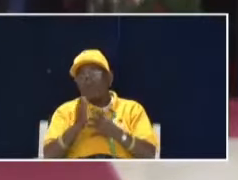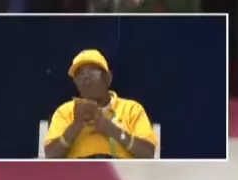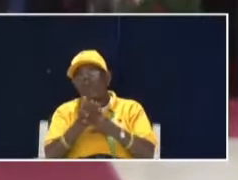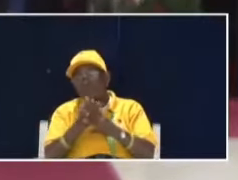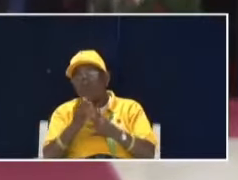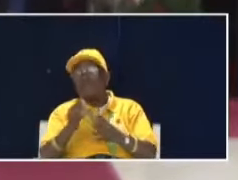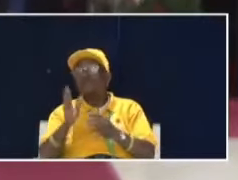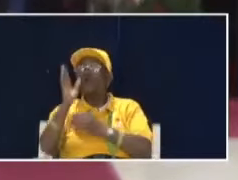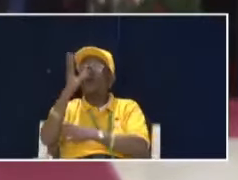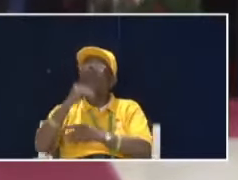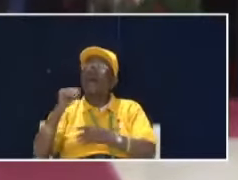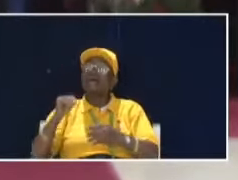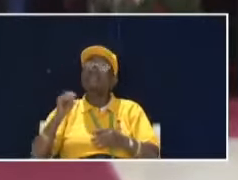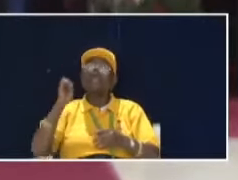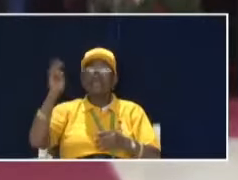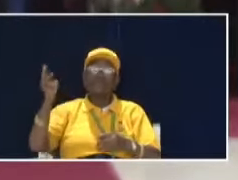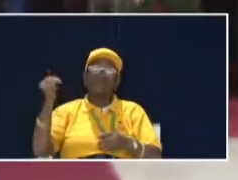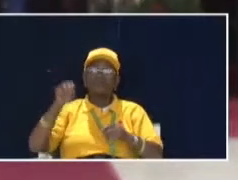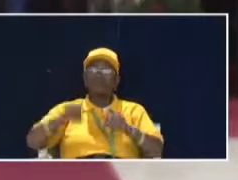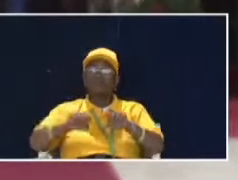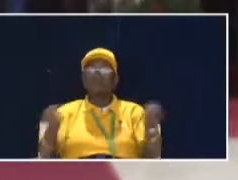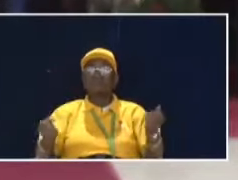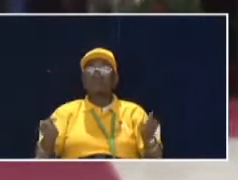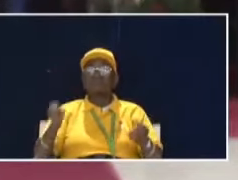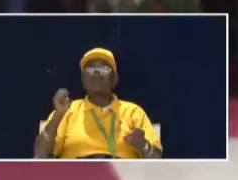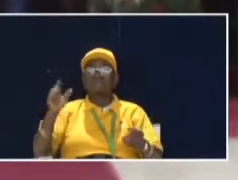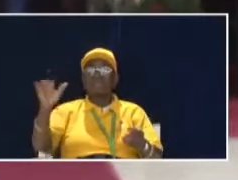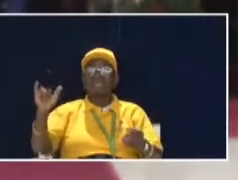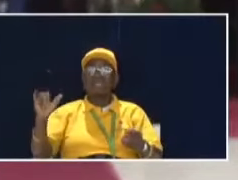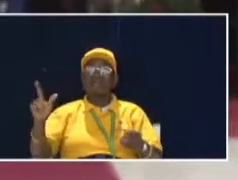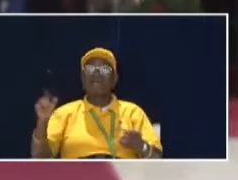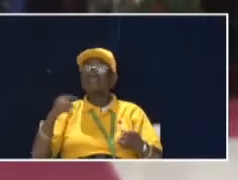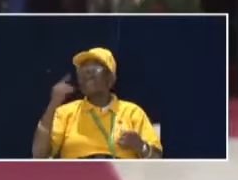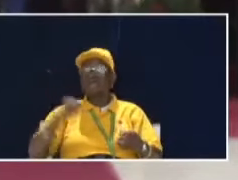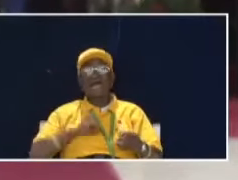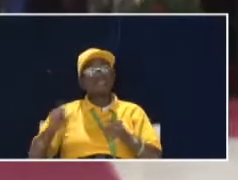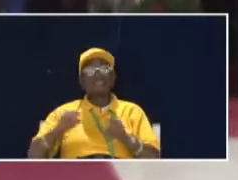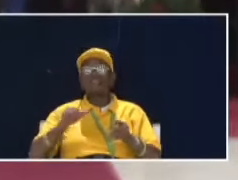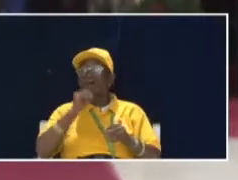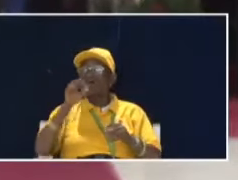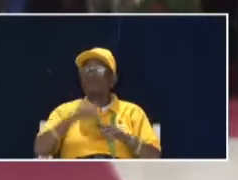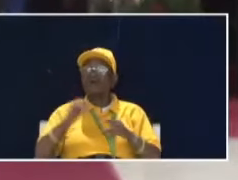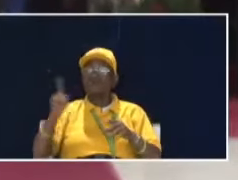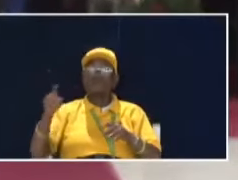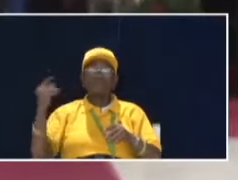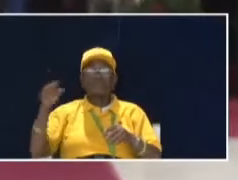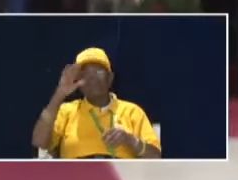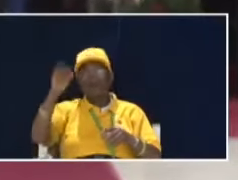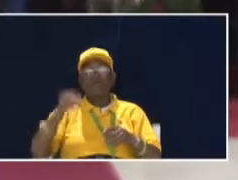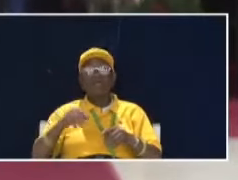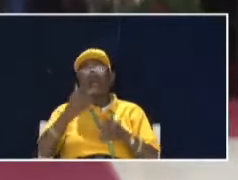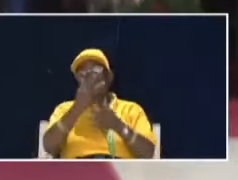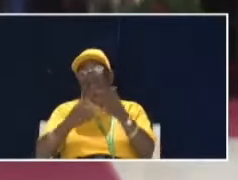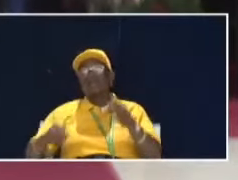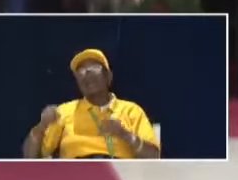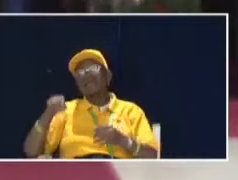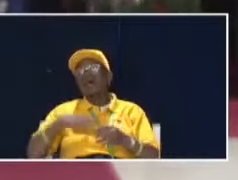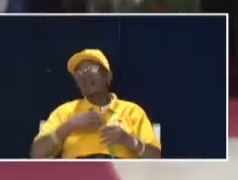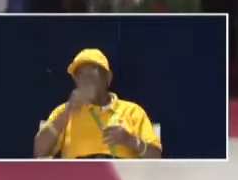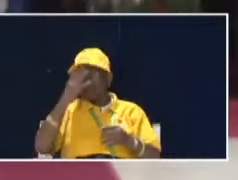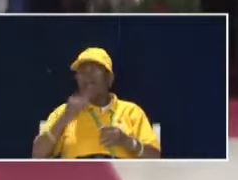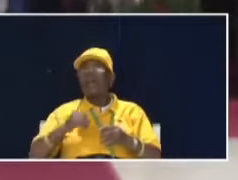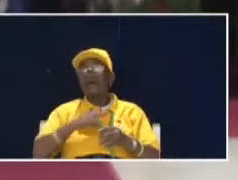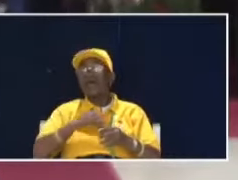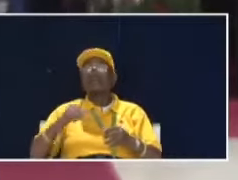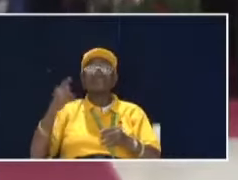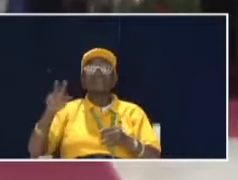Eli said, I didn't call you, go and lie down. The boy came back again the second time when God called him. Eli said, I didn't call you.